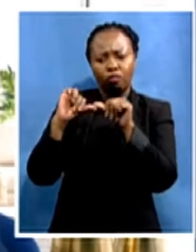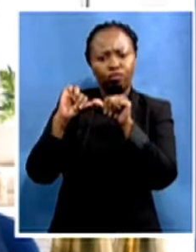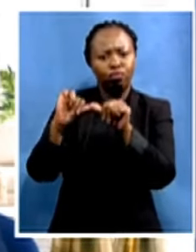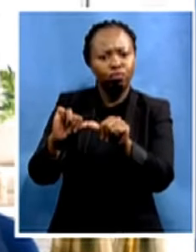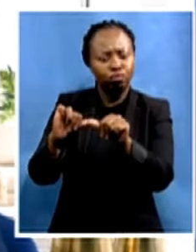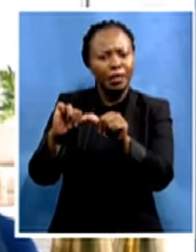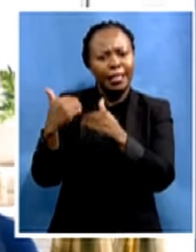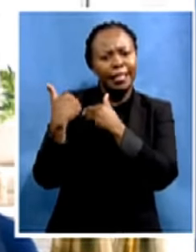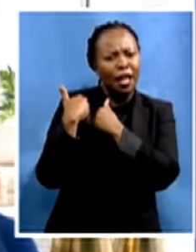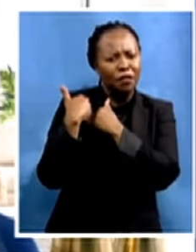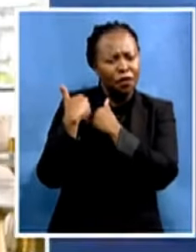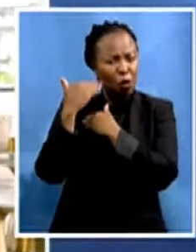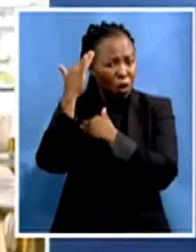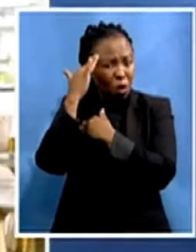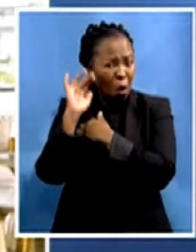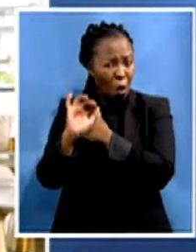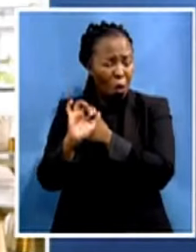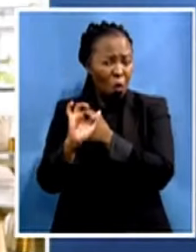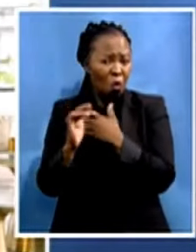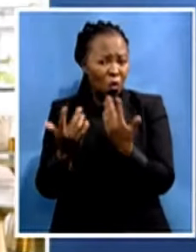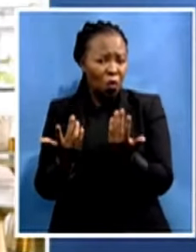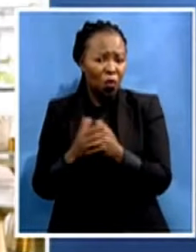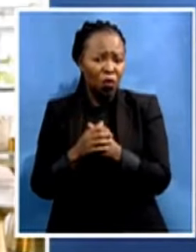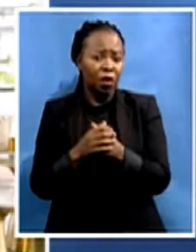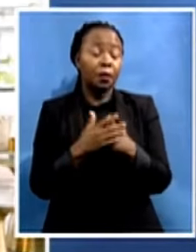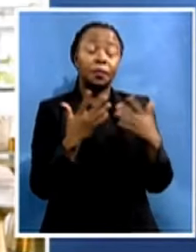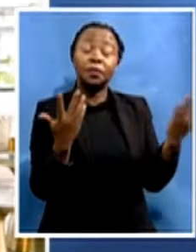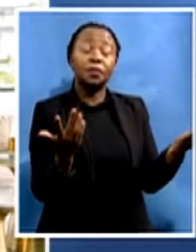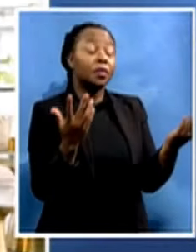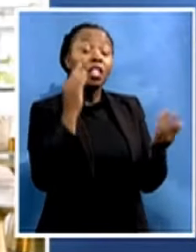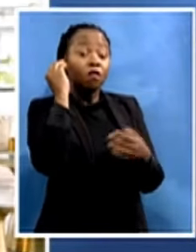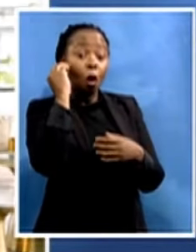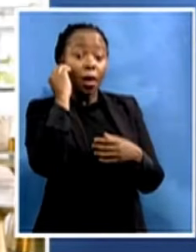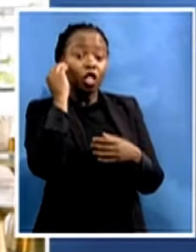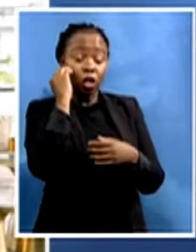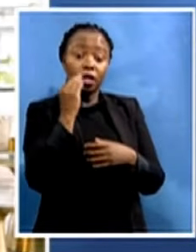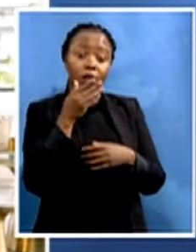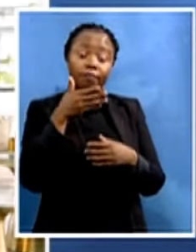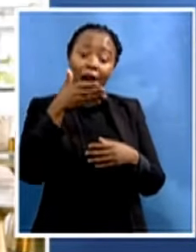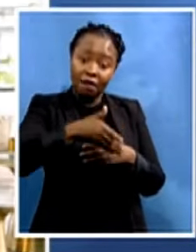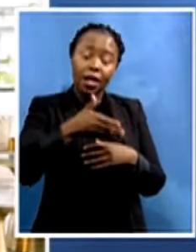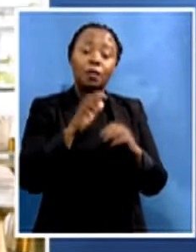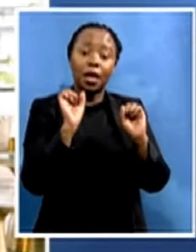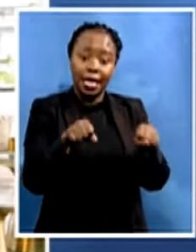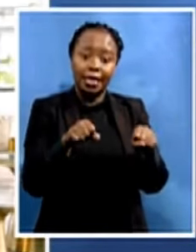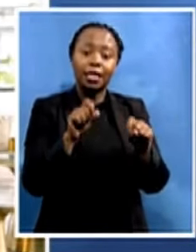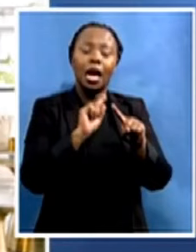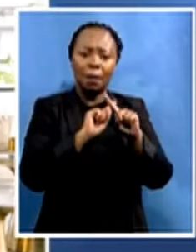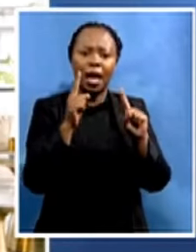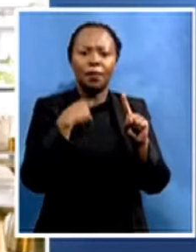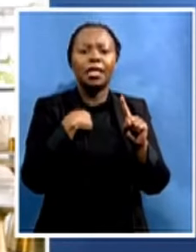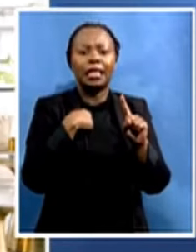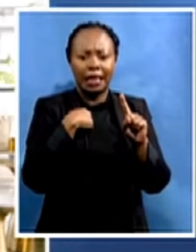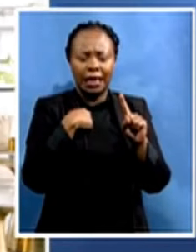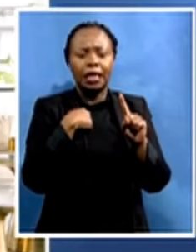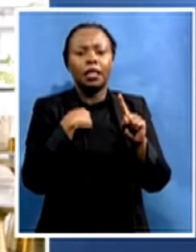Well, that information is available, but I must also be critical, on our government